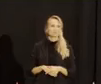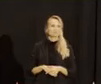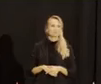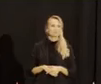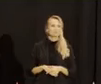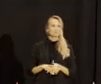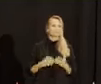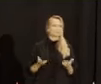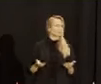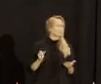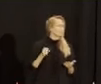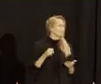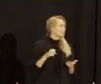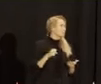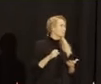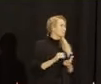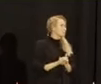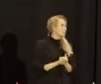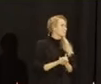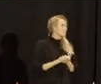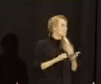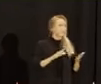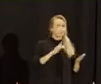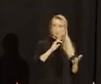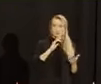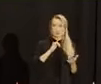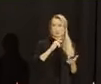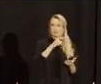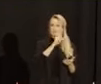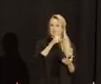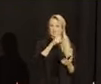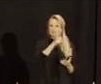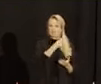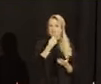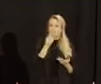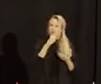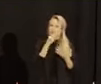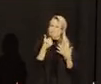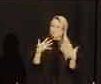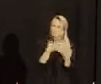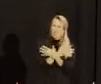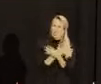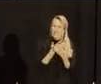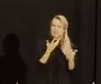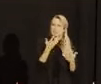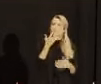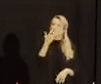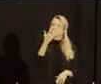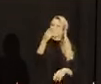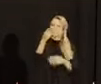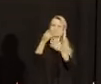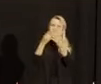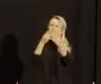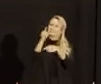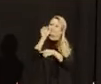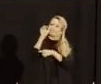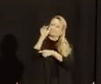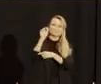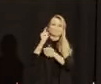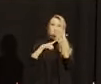And Maria, what you said about not being afraid to demand the future you want, that's so powerful, and I think